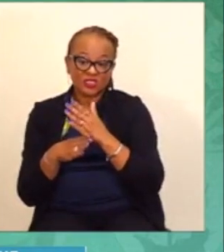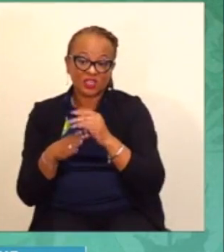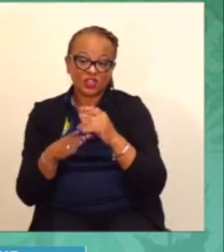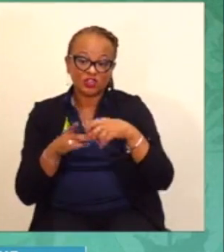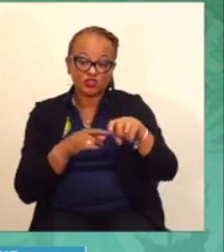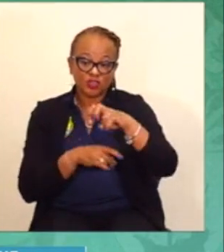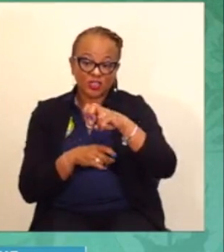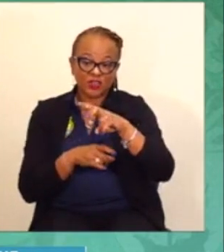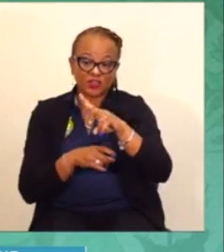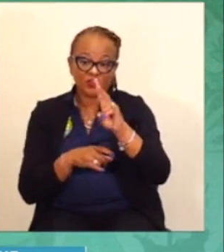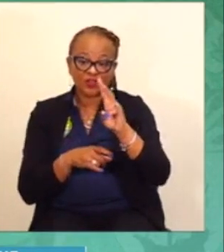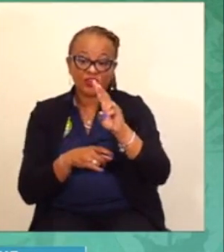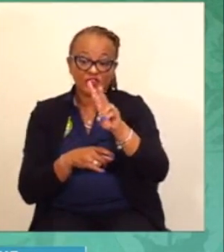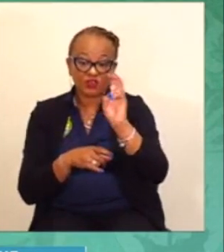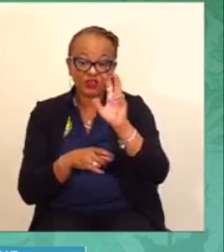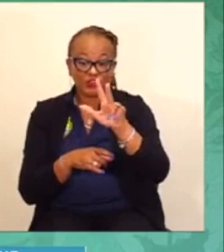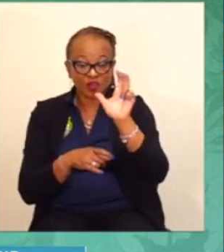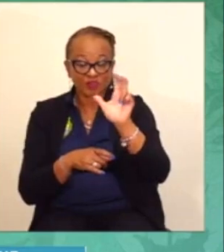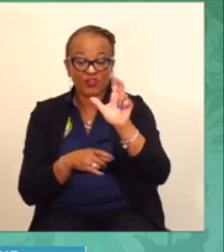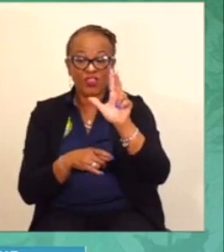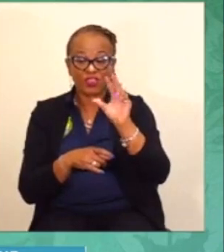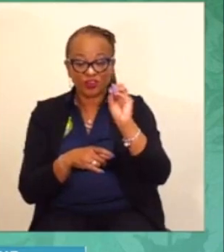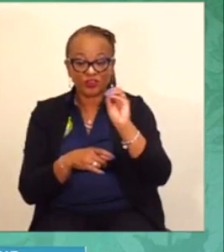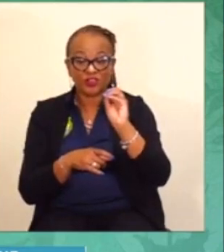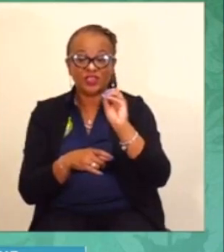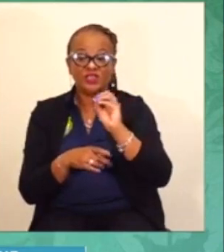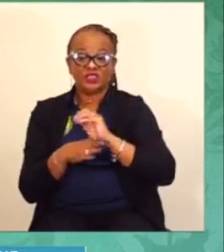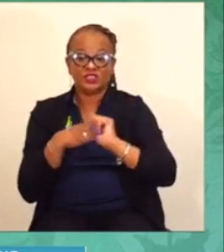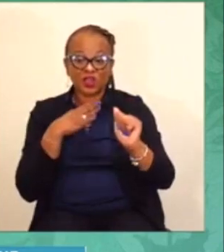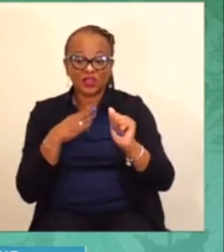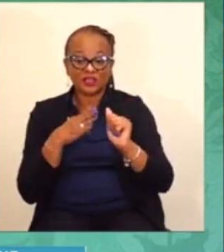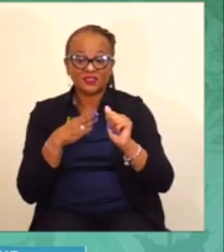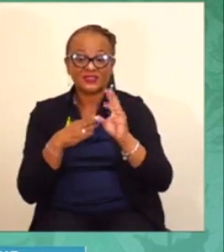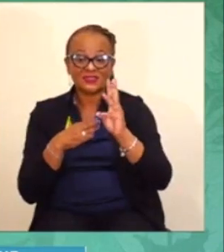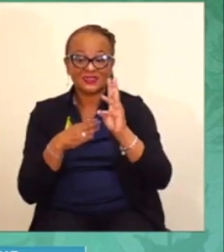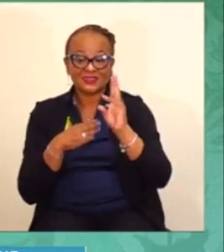at $330, a 67% increase.